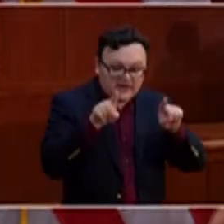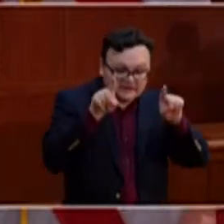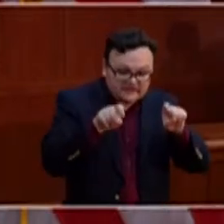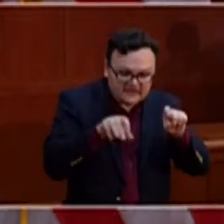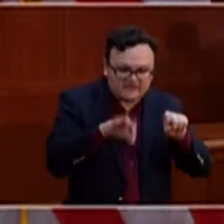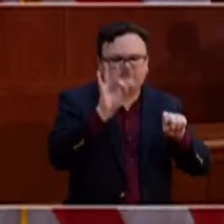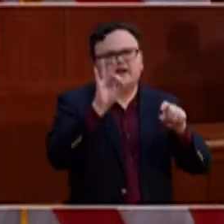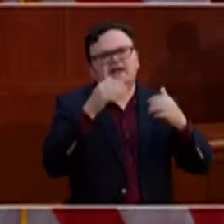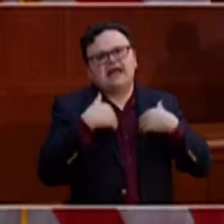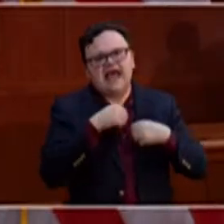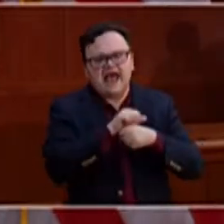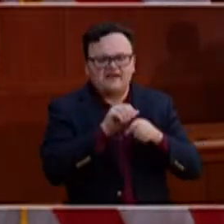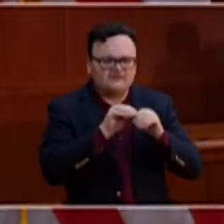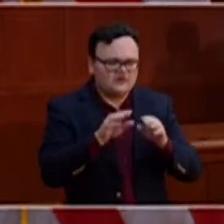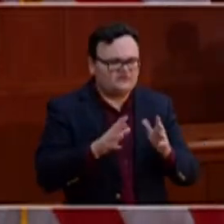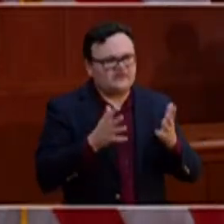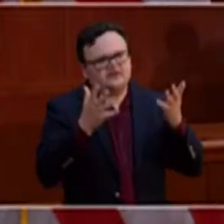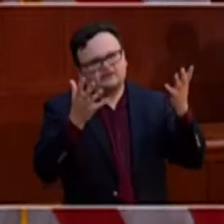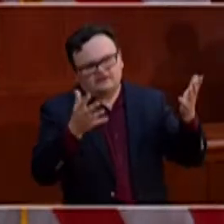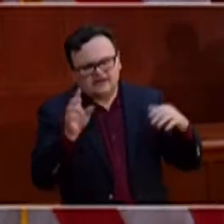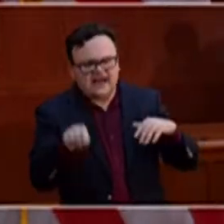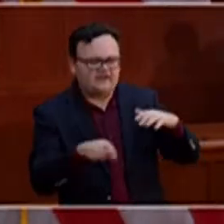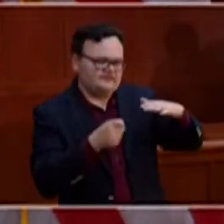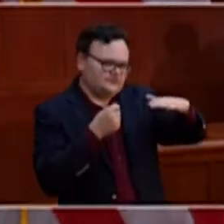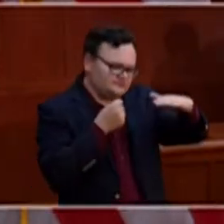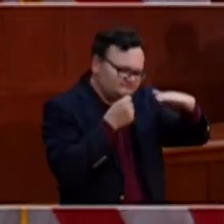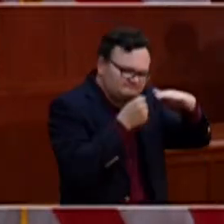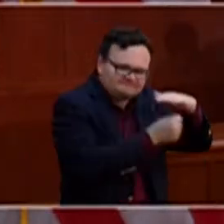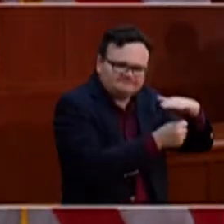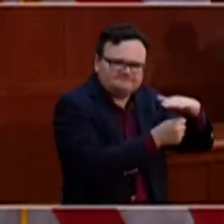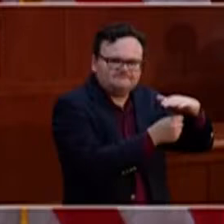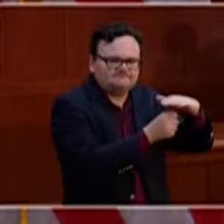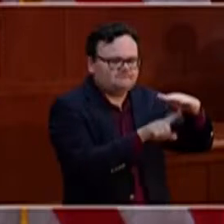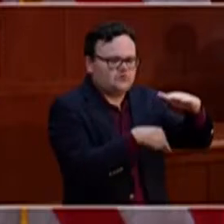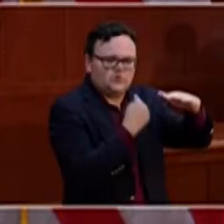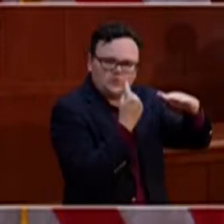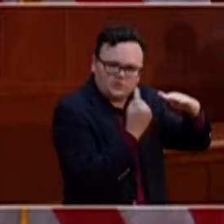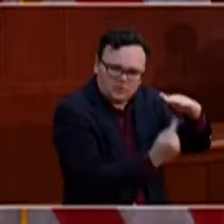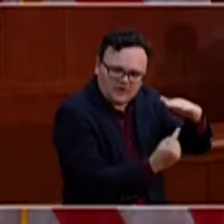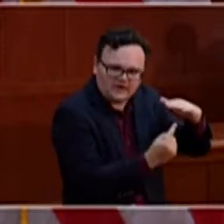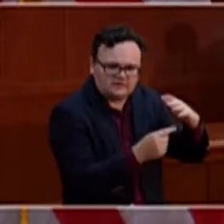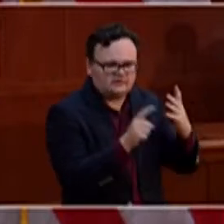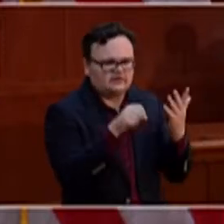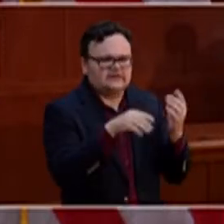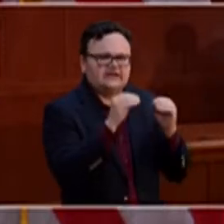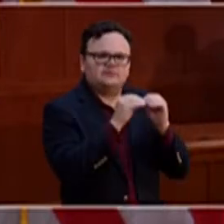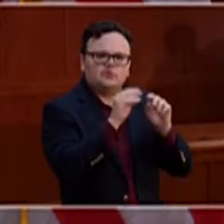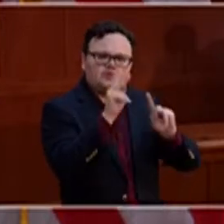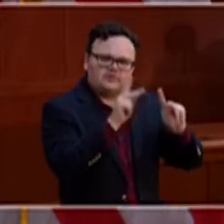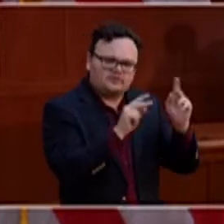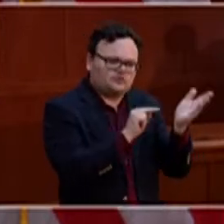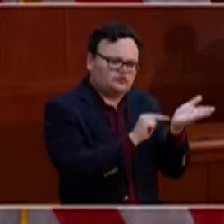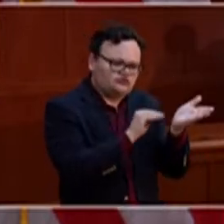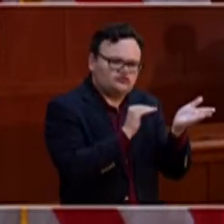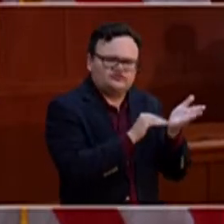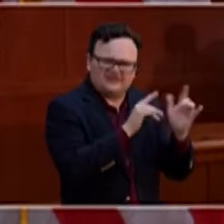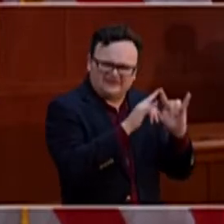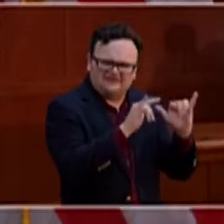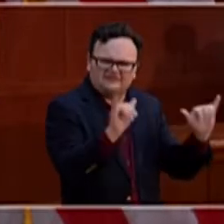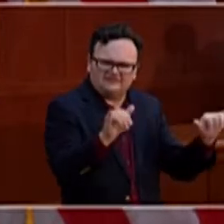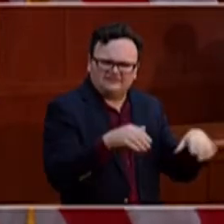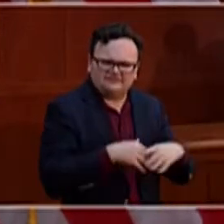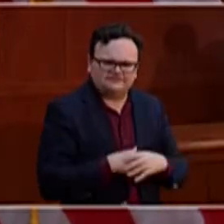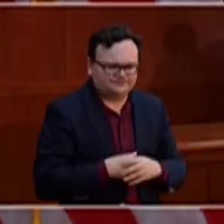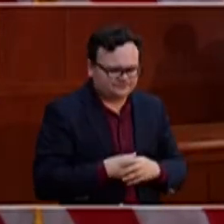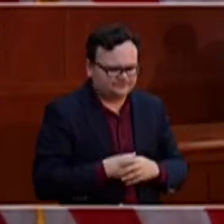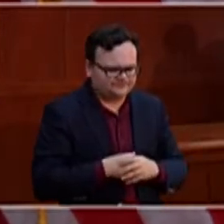COVID means all those procedures, isolation, need to be followed, and that takes more manpower to be able to do. And then